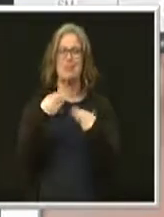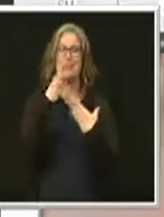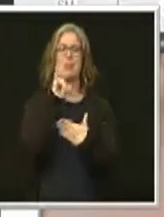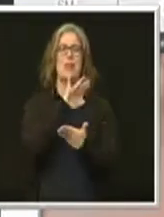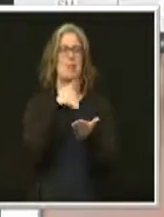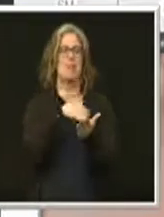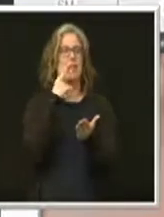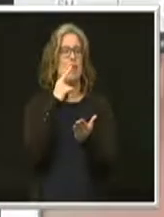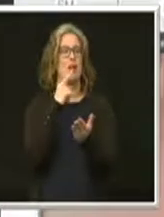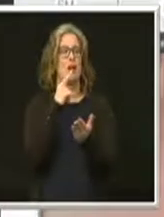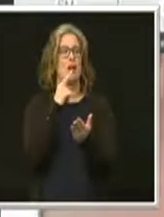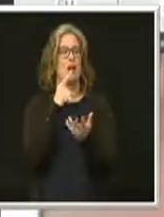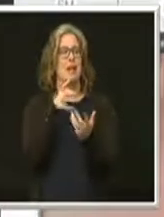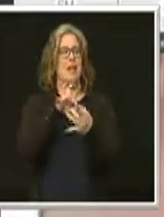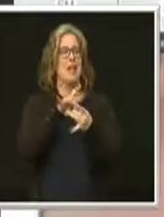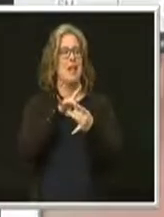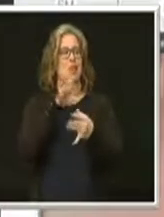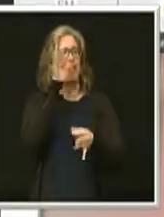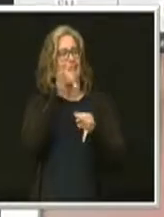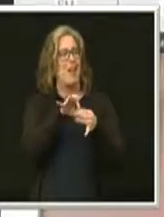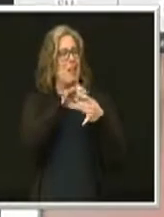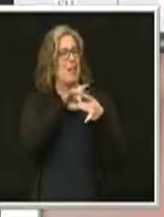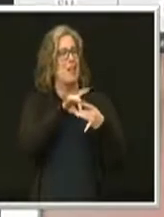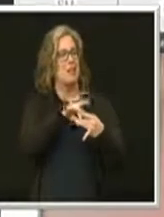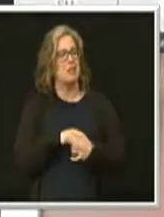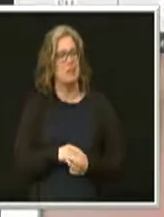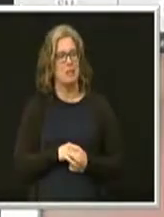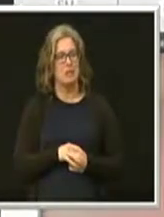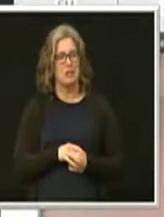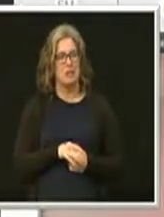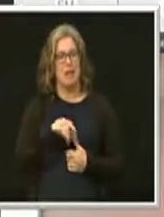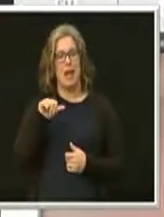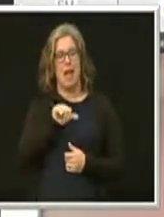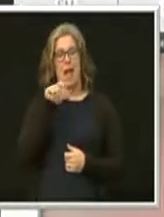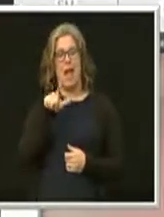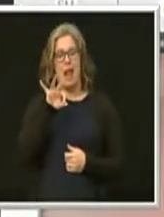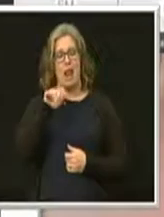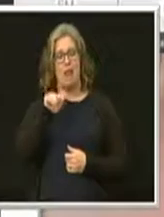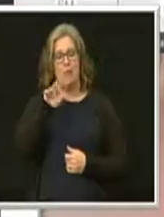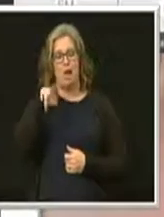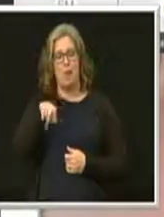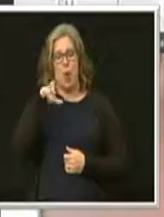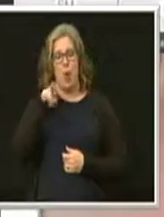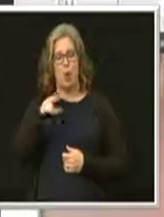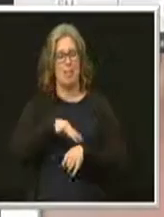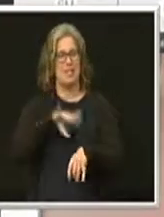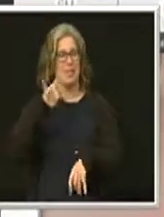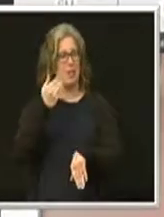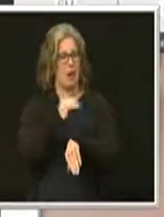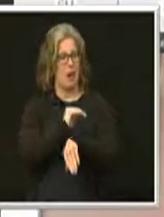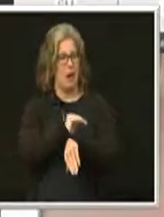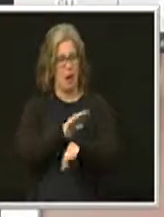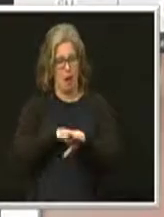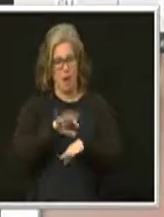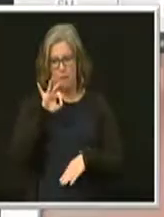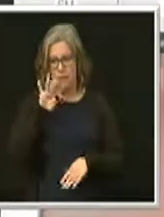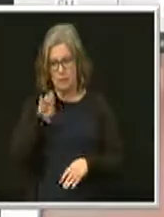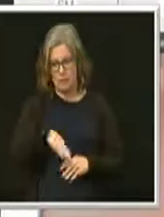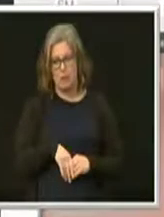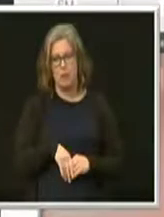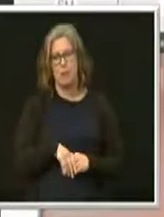Center for Interfaith Relations. So tune in to at Lift Up Lou at 7 o'clock tonight on